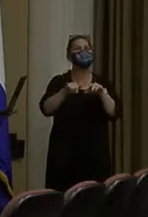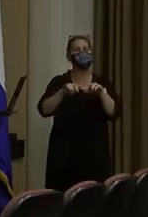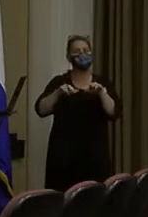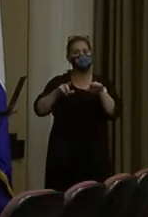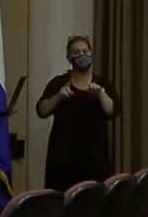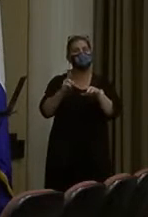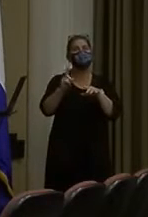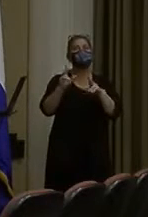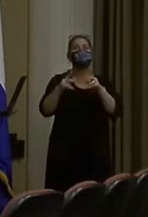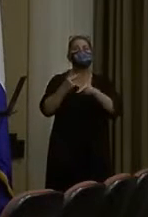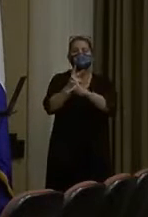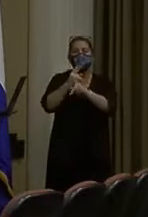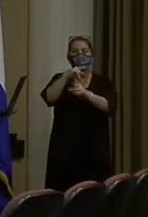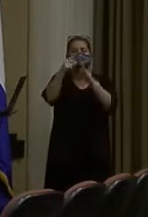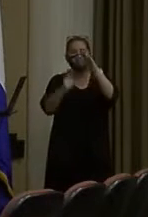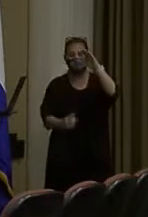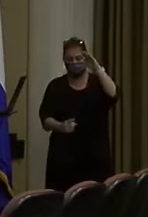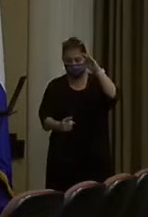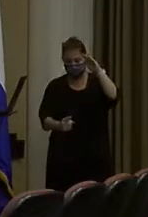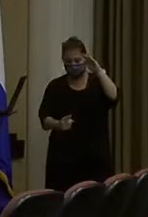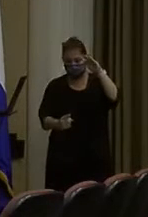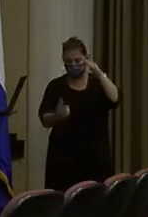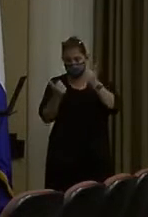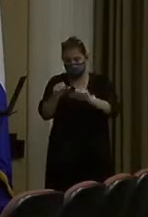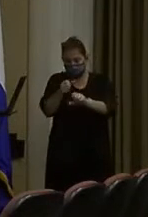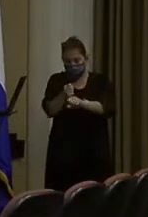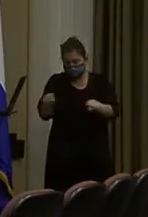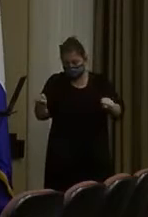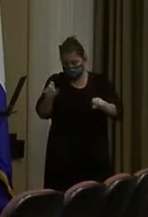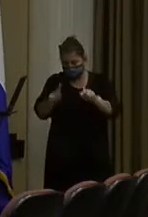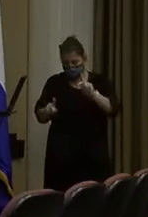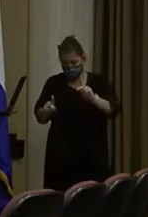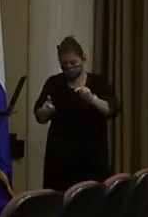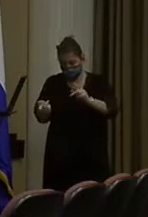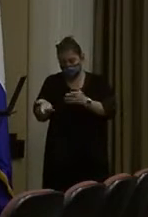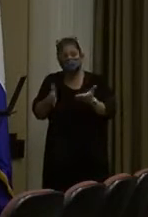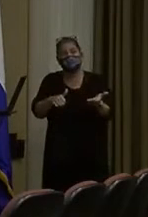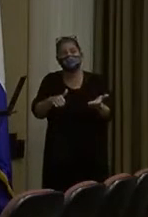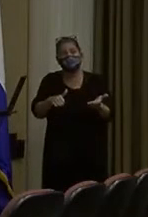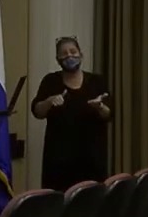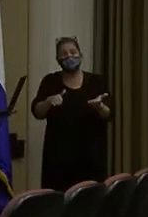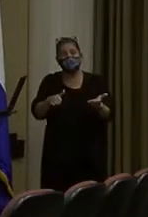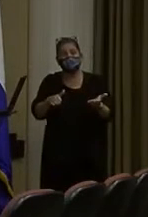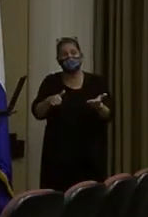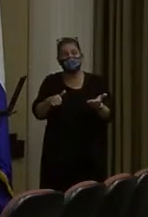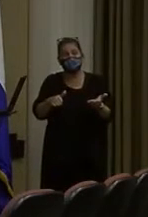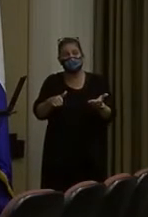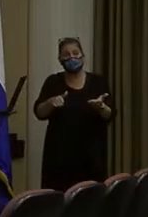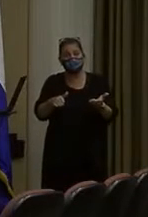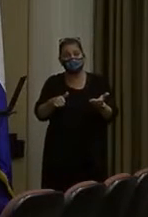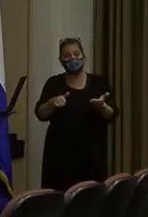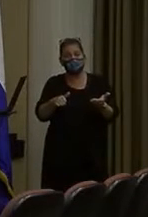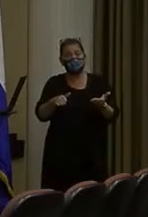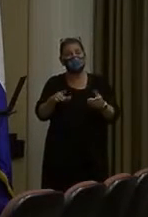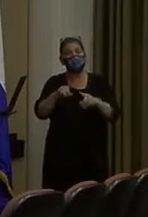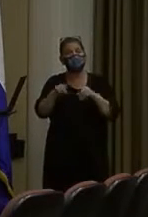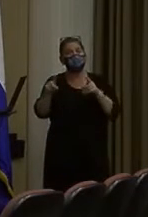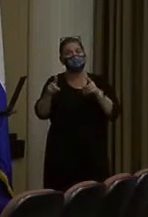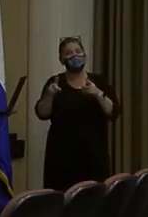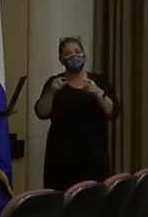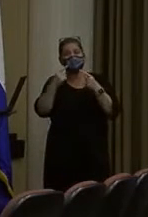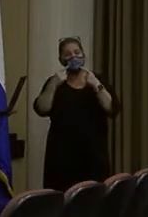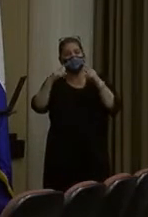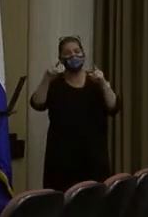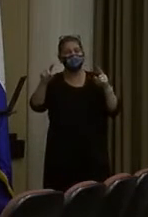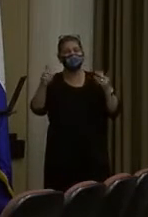people one at a time, trying to save them from sudden death and despair. But it hasn't been